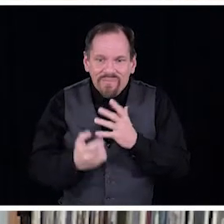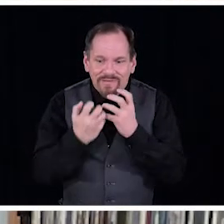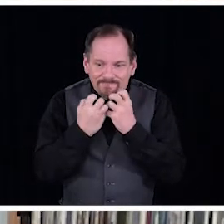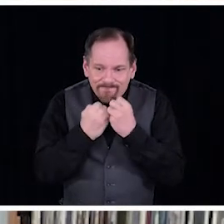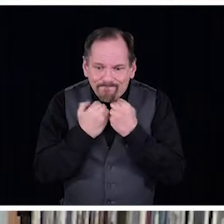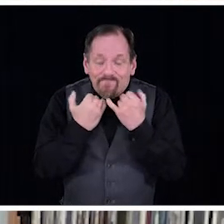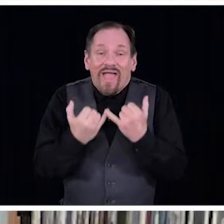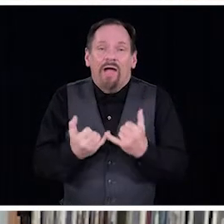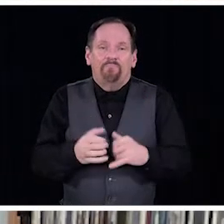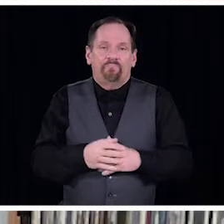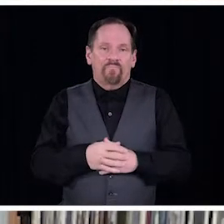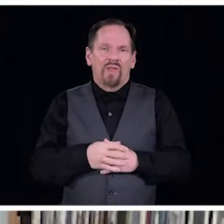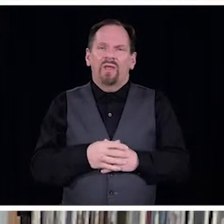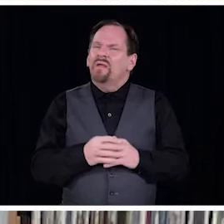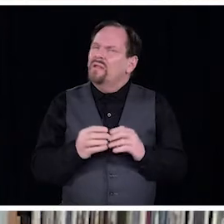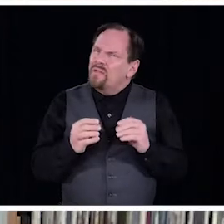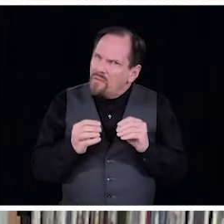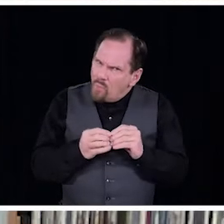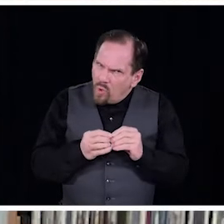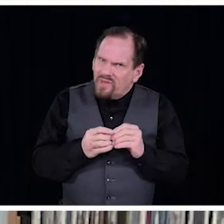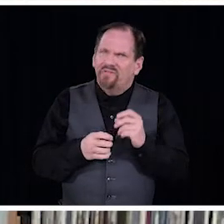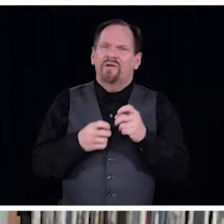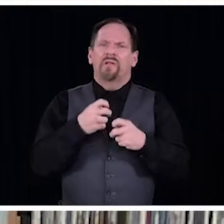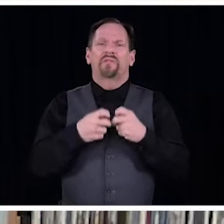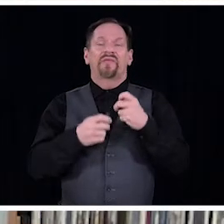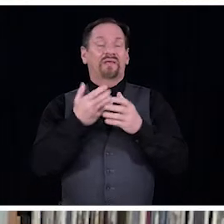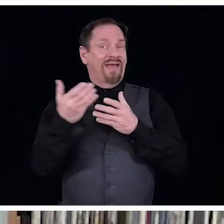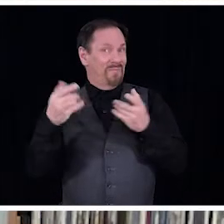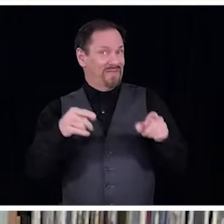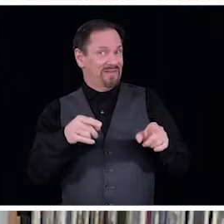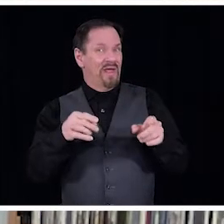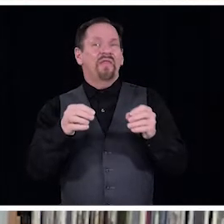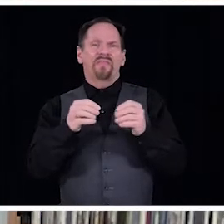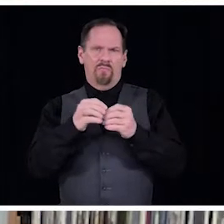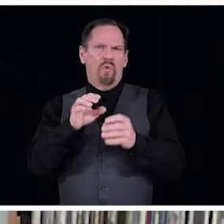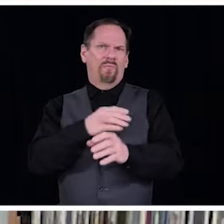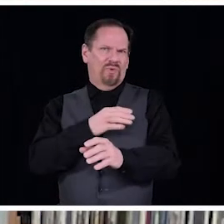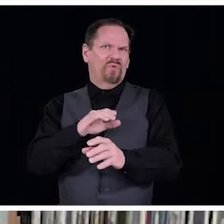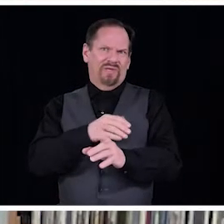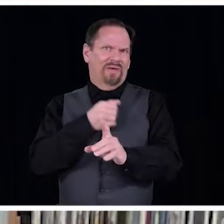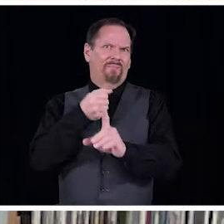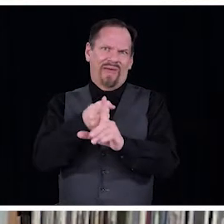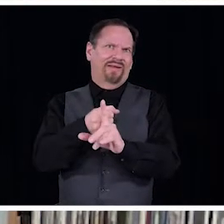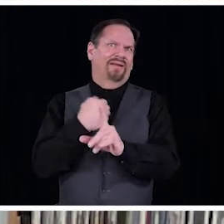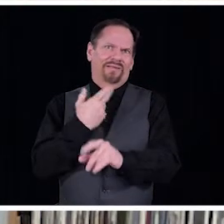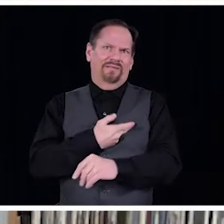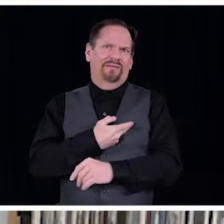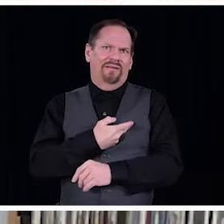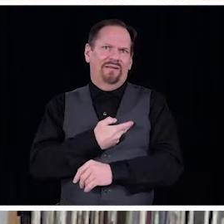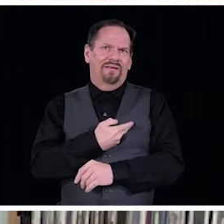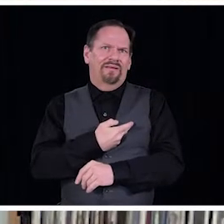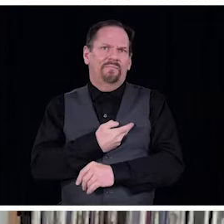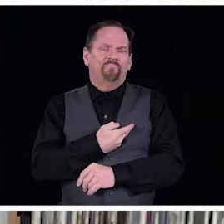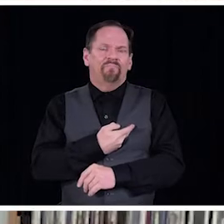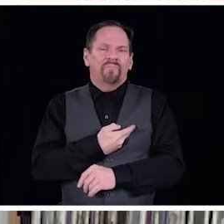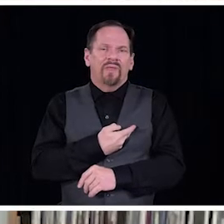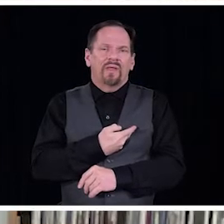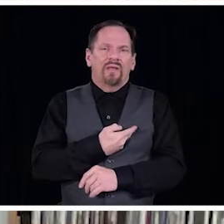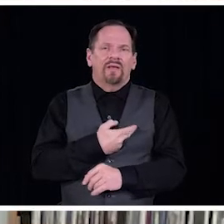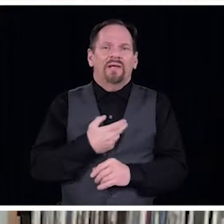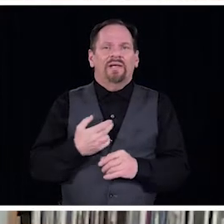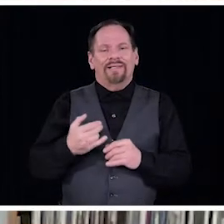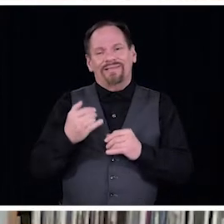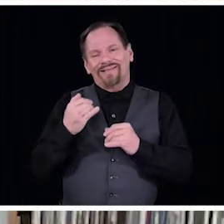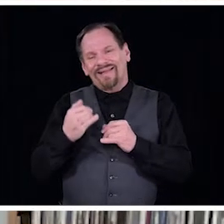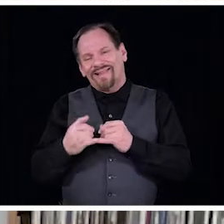become, the more this music has to say. Let me close by quoting a lecture by the great American poet